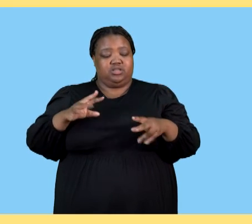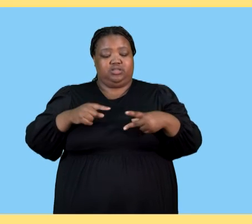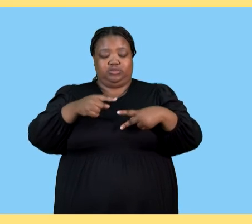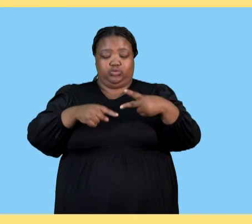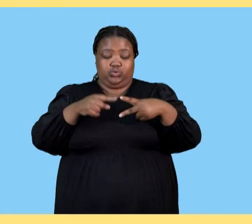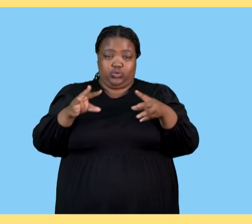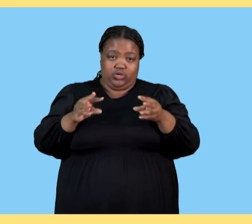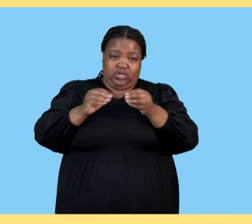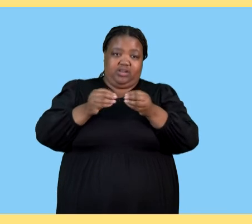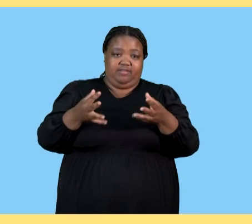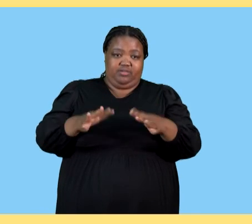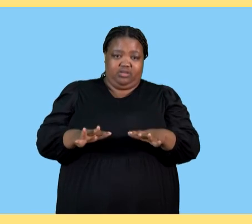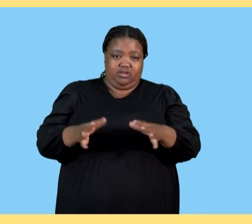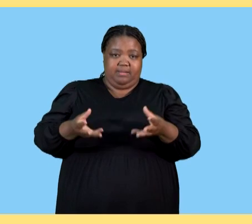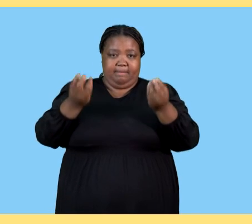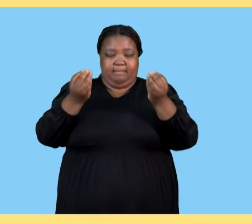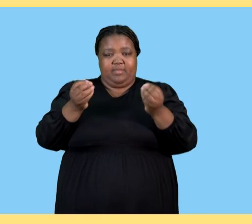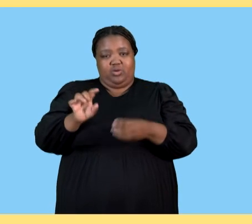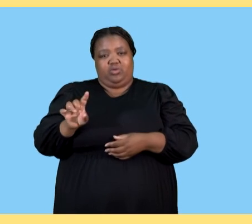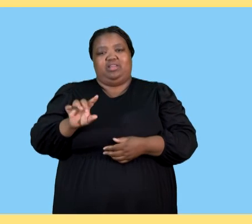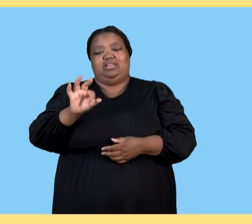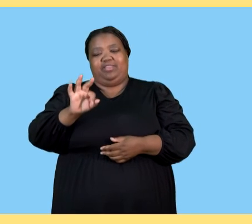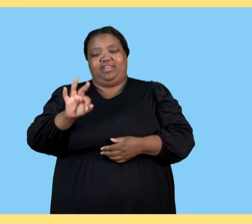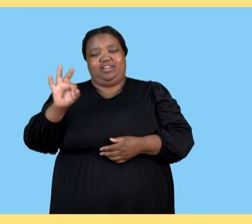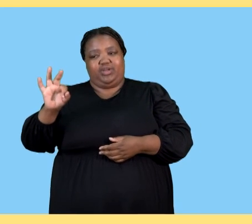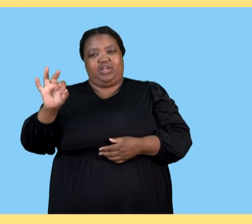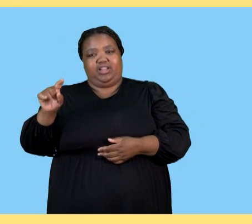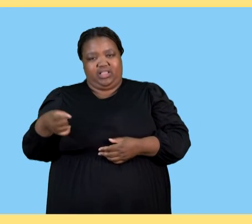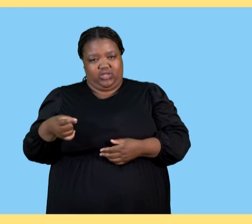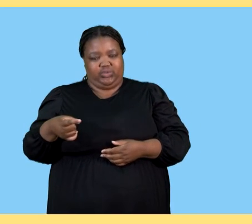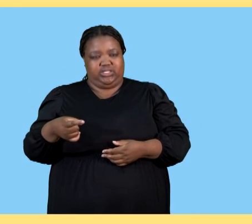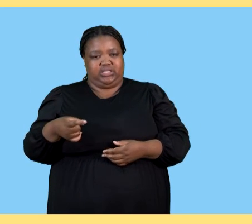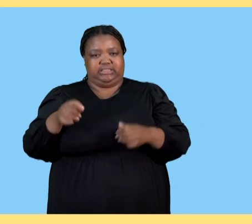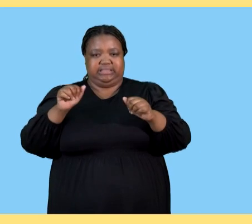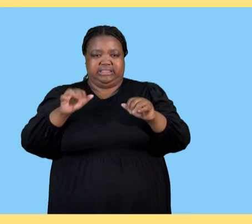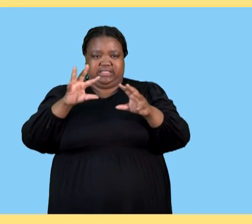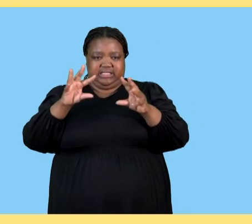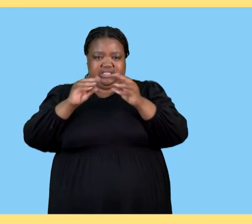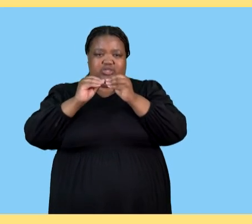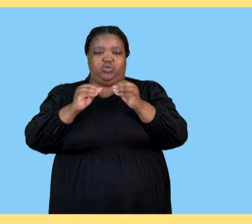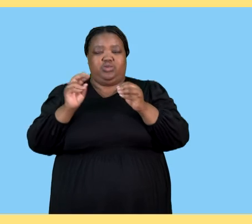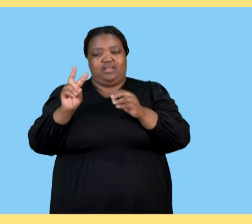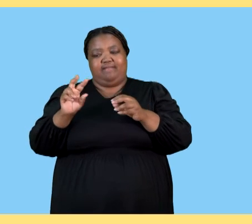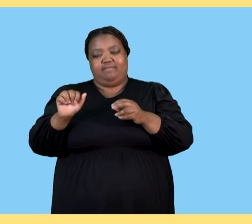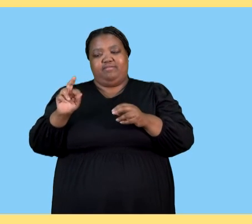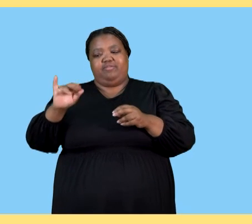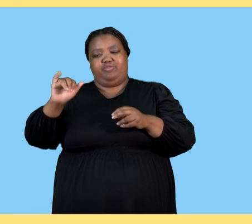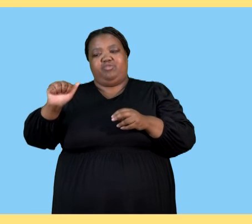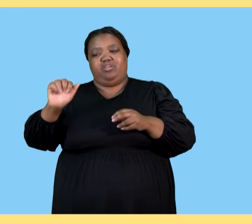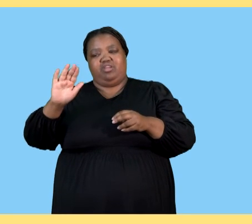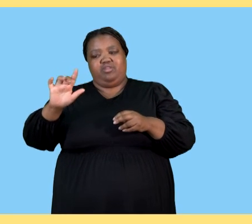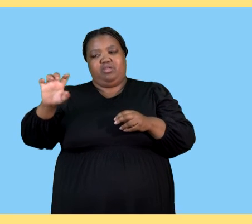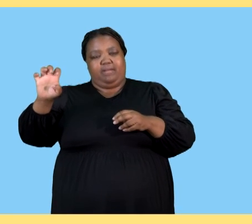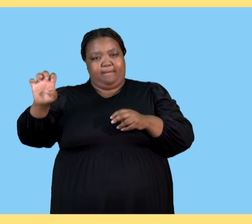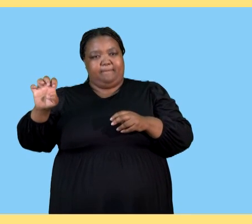So after I add these two, they'll give me 33,000. That becomes my total